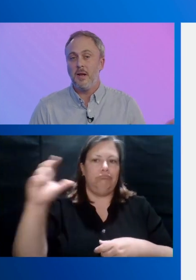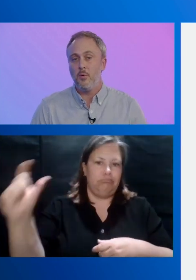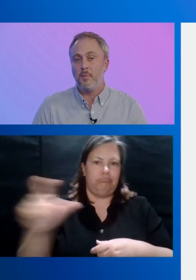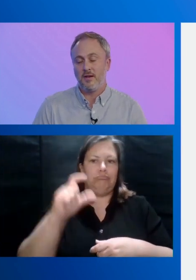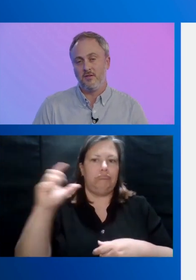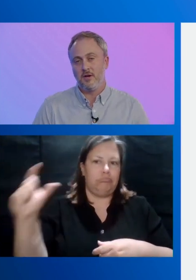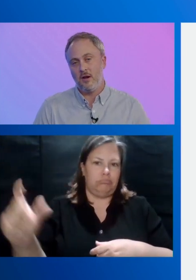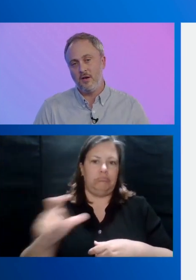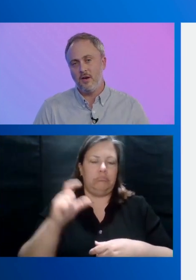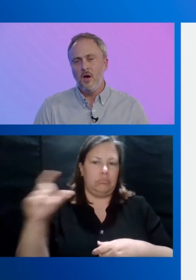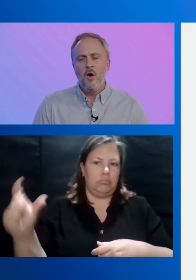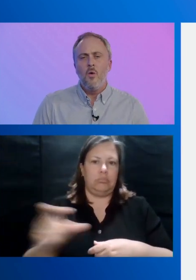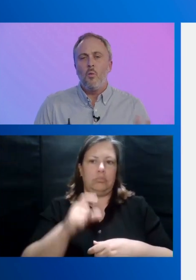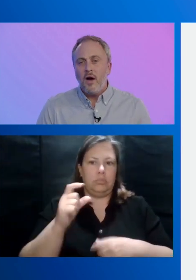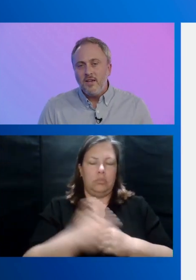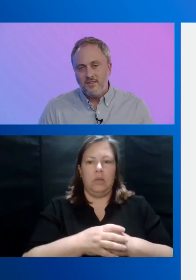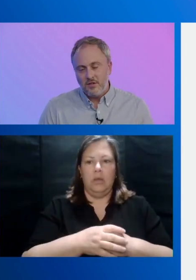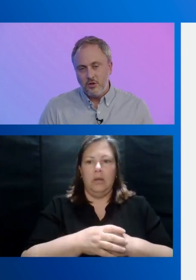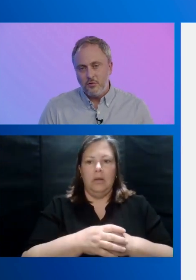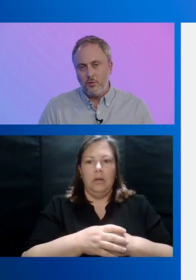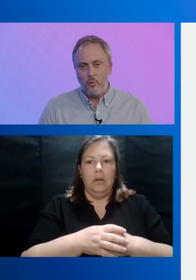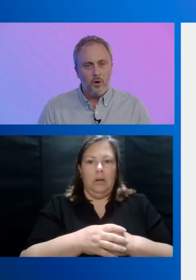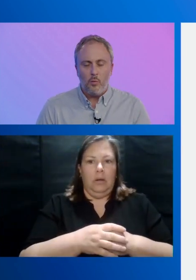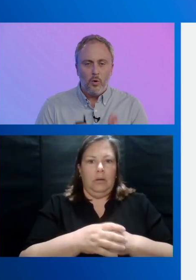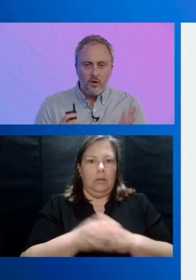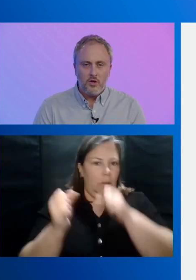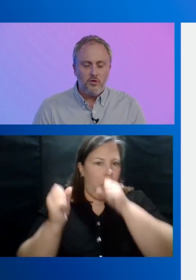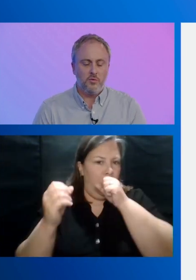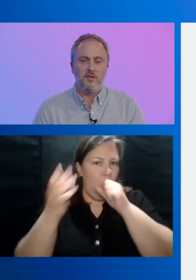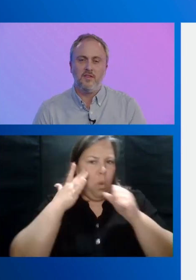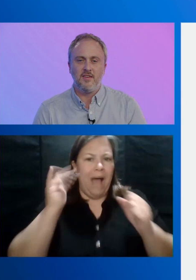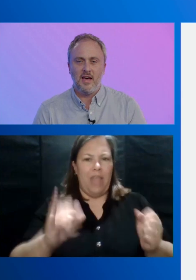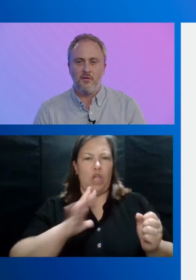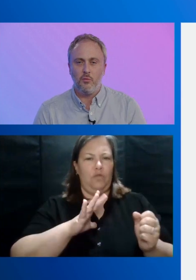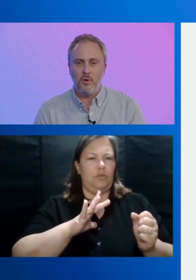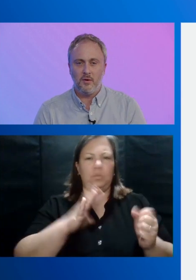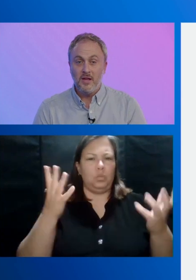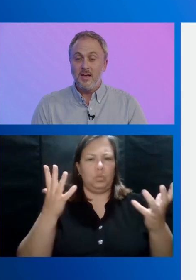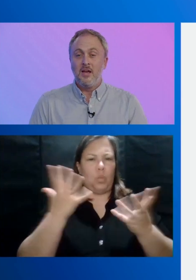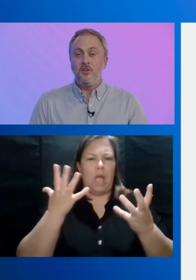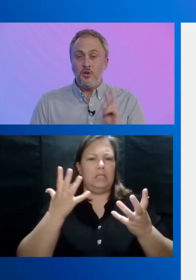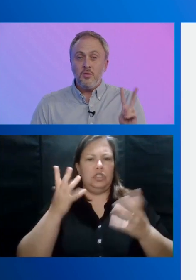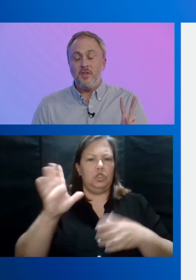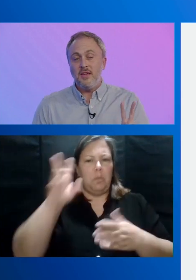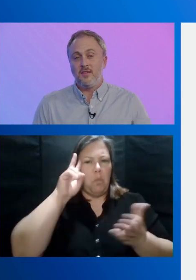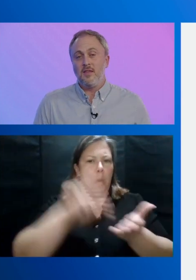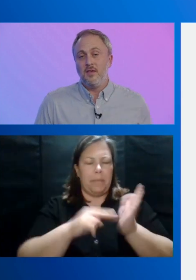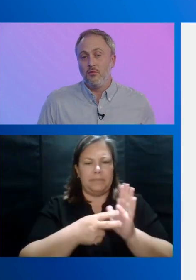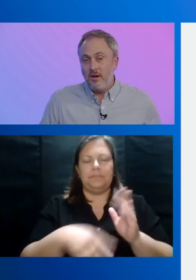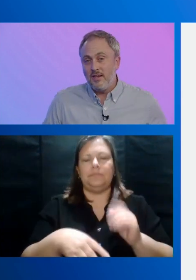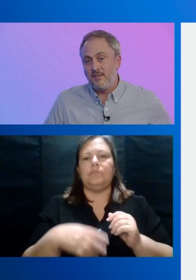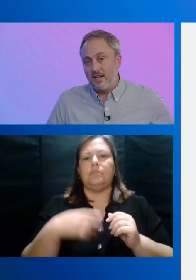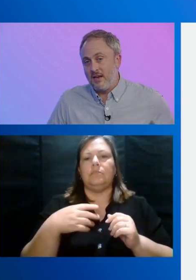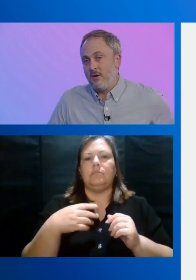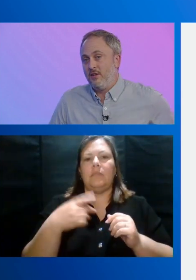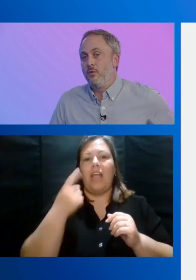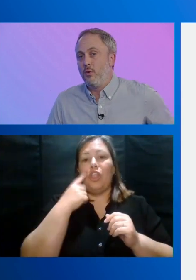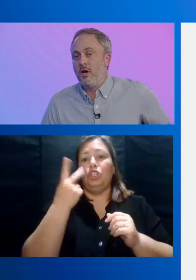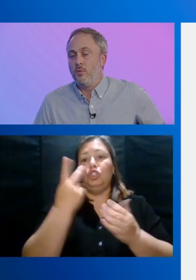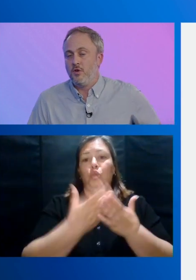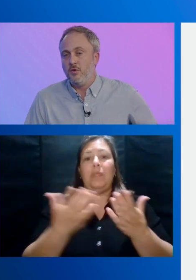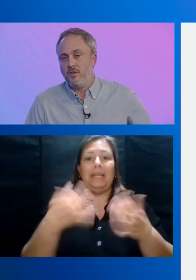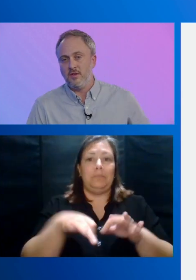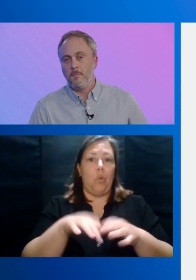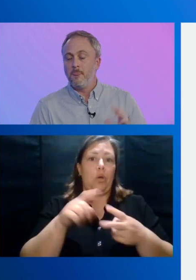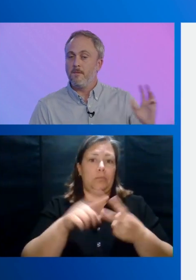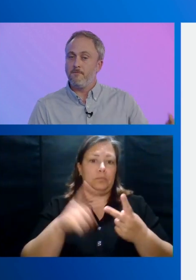it's available back to the client. Why is this useful? What use does this have? Well, 2 things that I think really stand out as to why